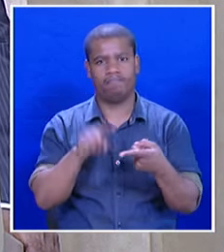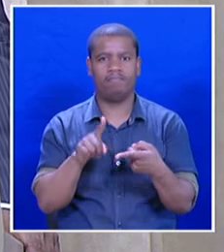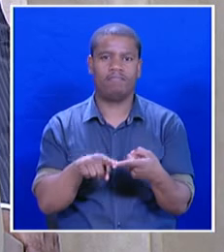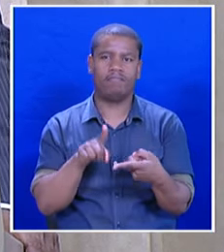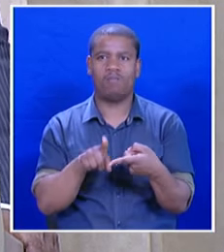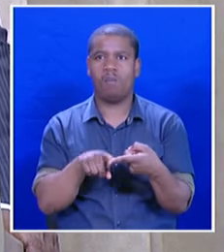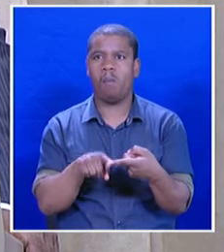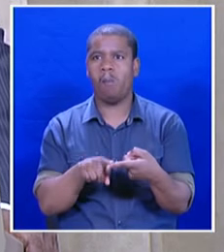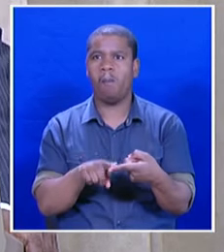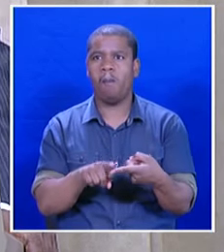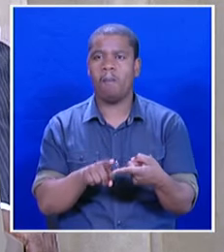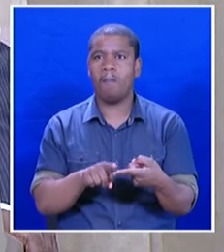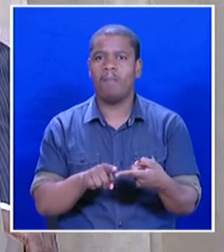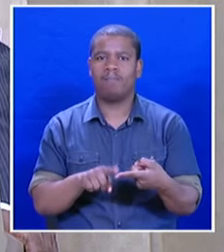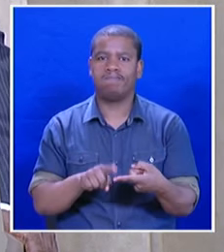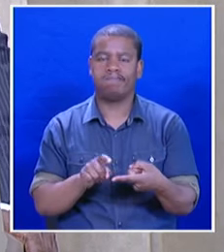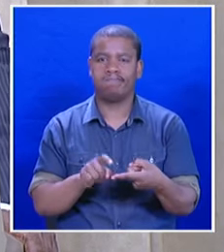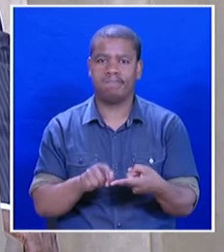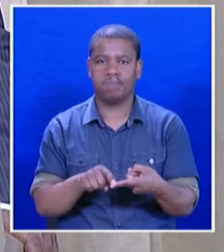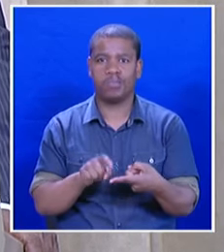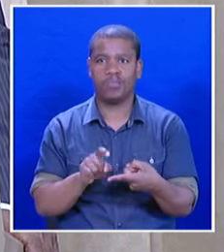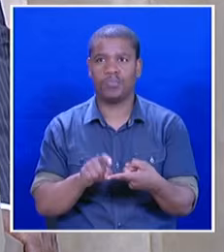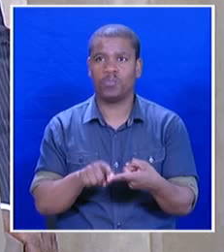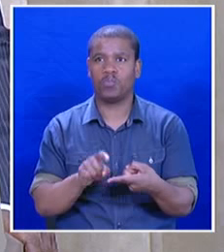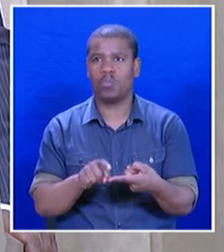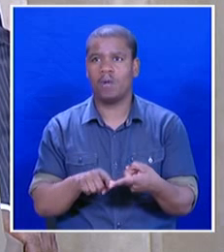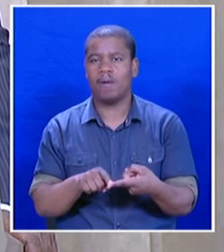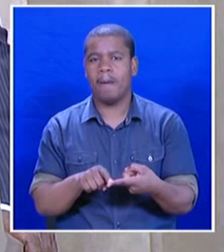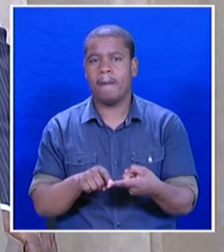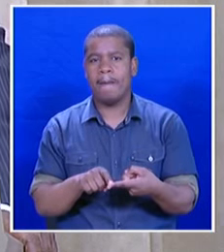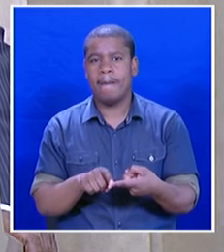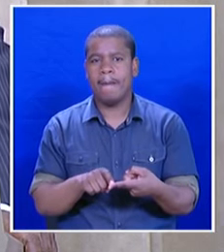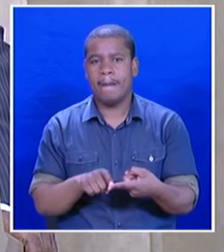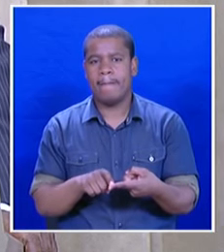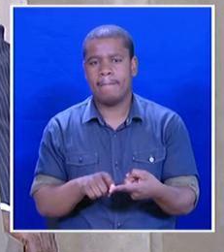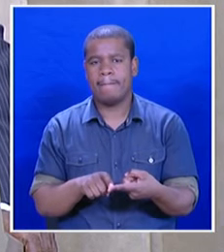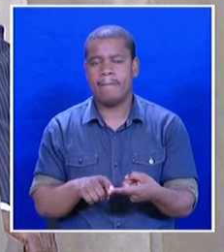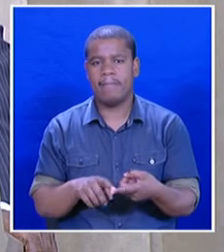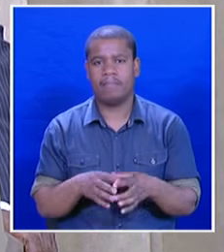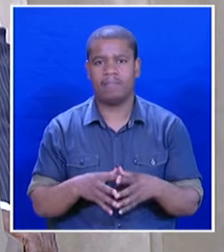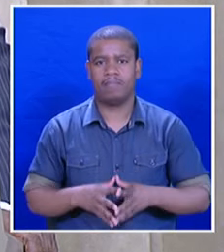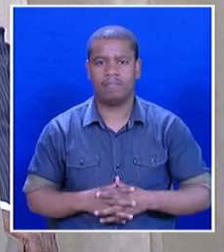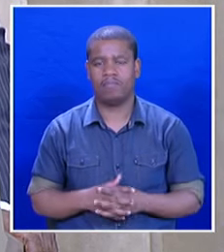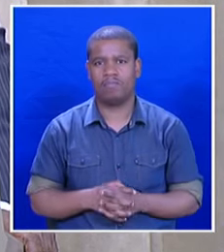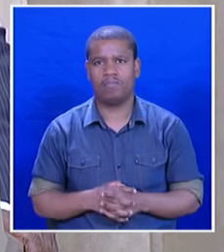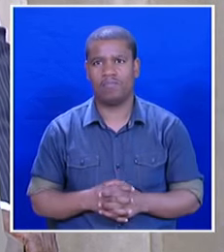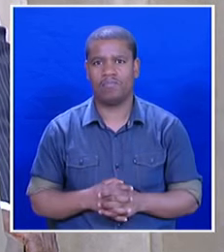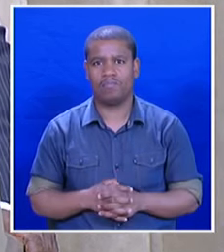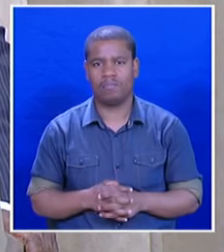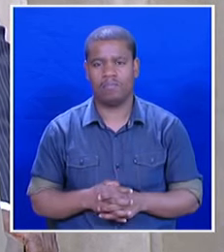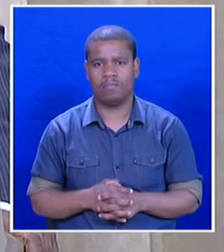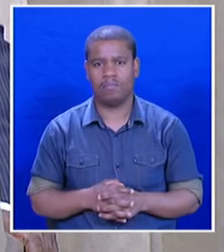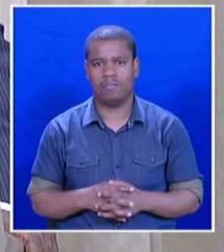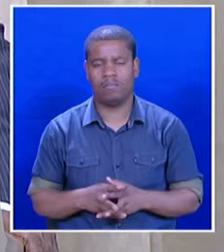options. The Department will be making announcements shortly regarding the award of incentives or subsidies